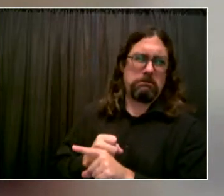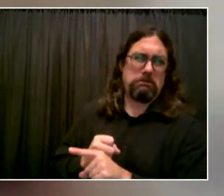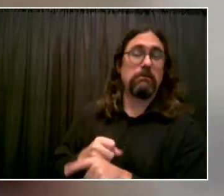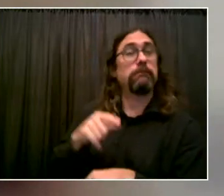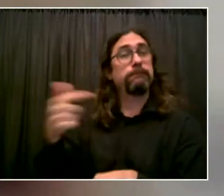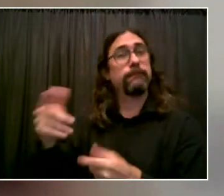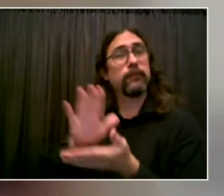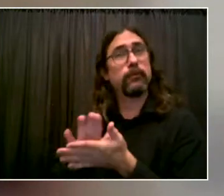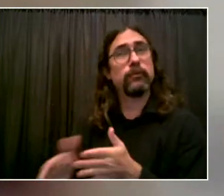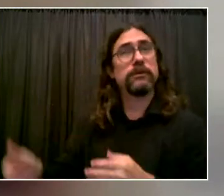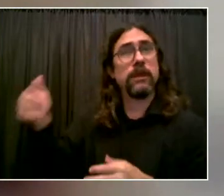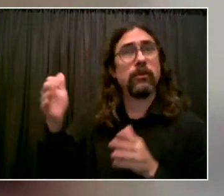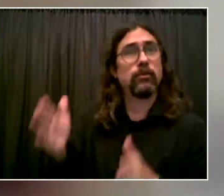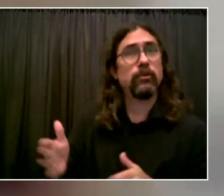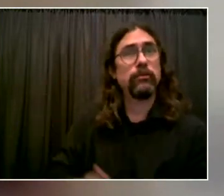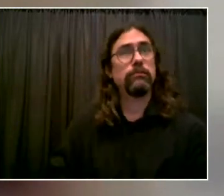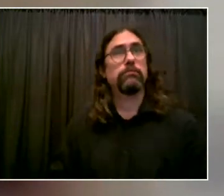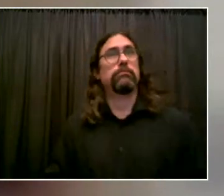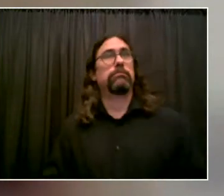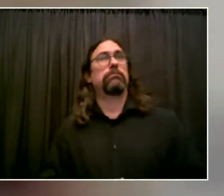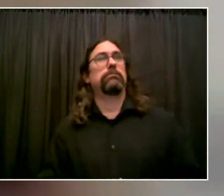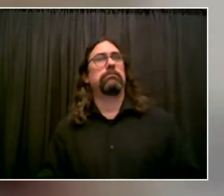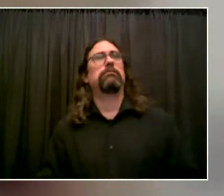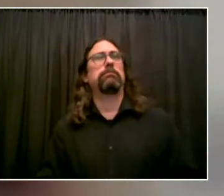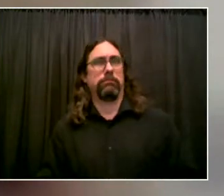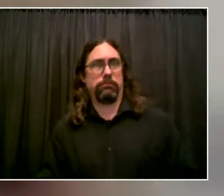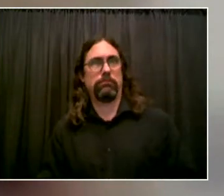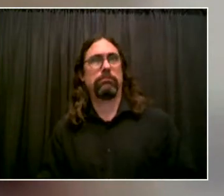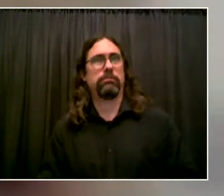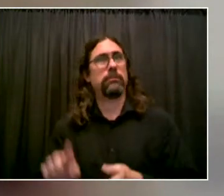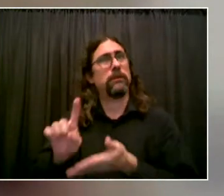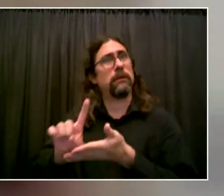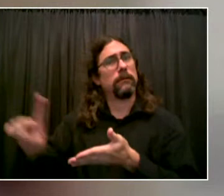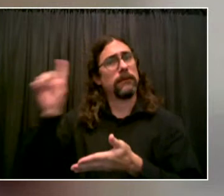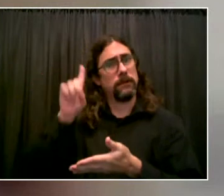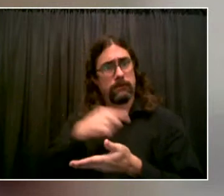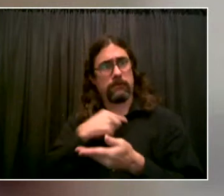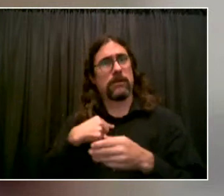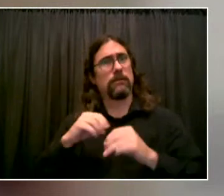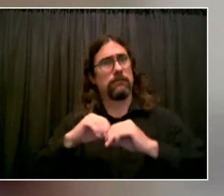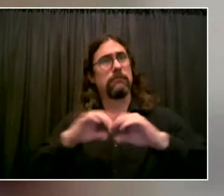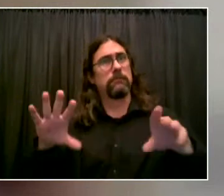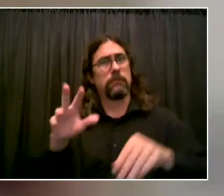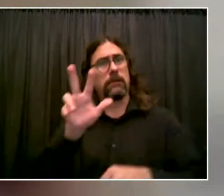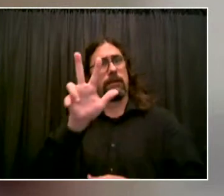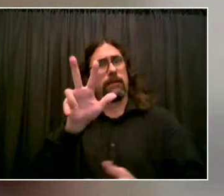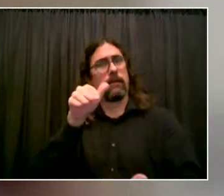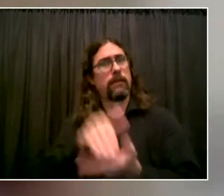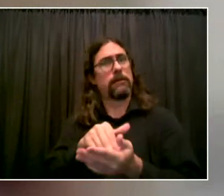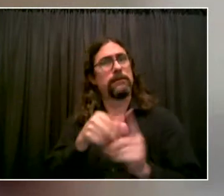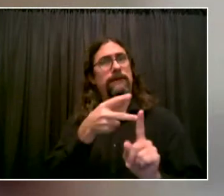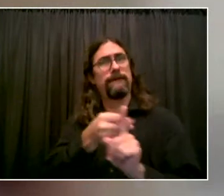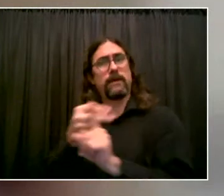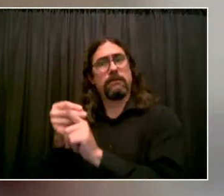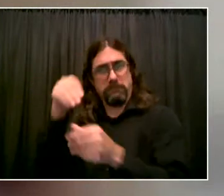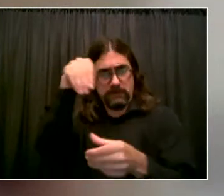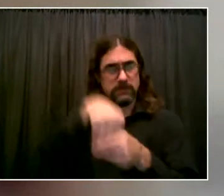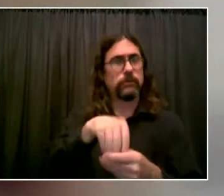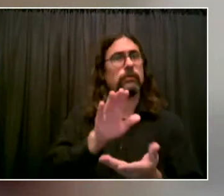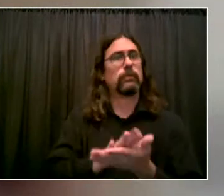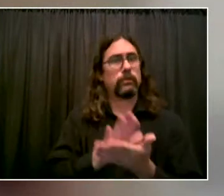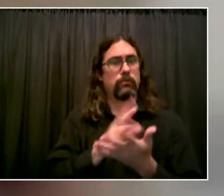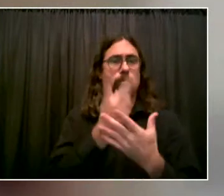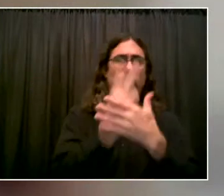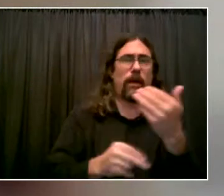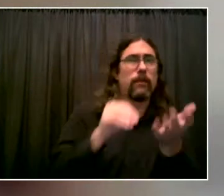staff on campus over the first few days of school. So we're excited about that. And we think we're moving in the right